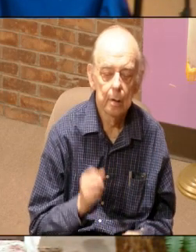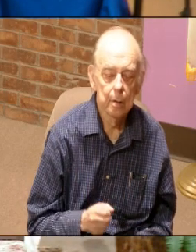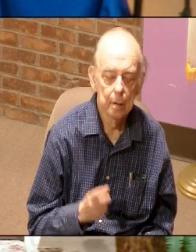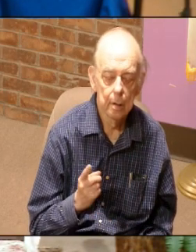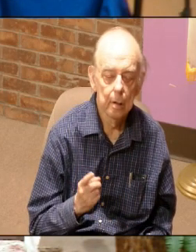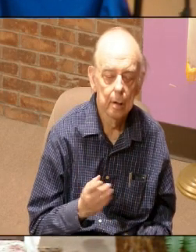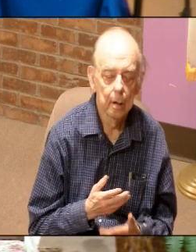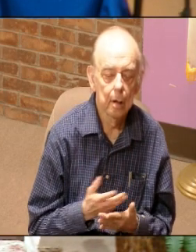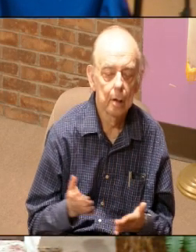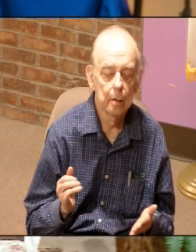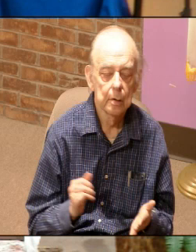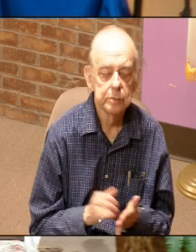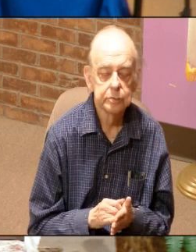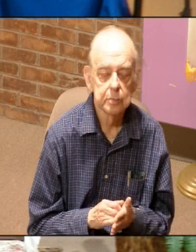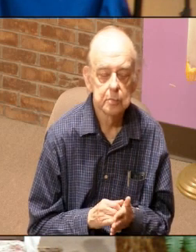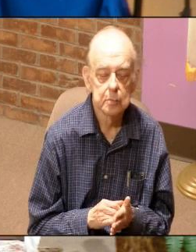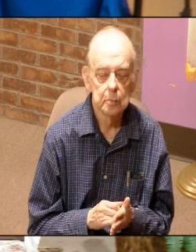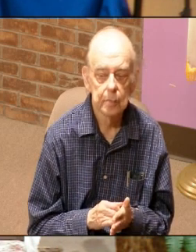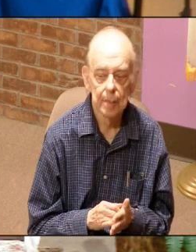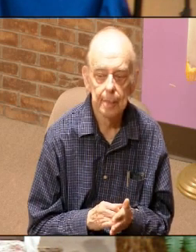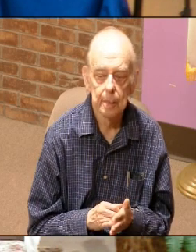understand things, and that is this.